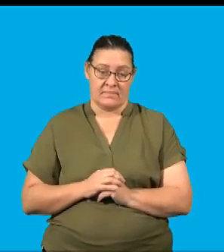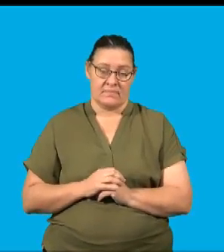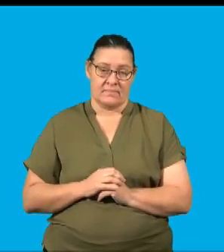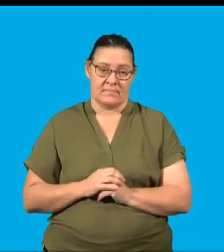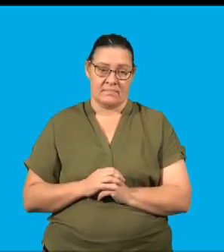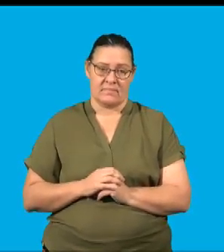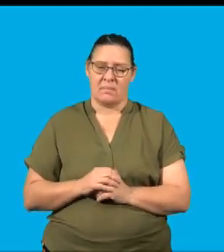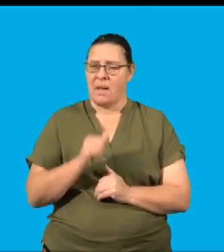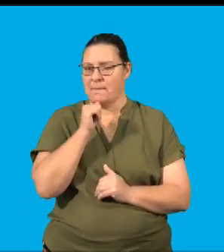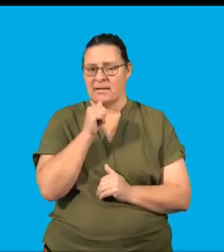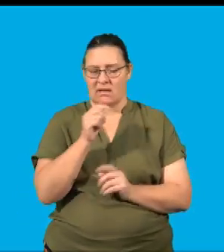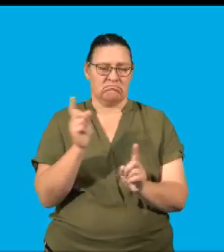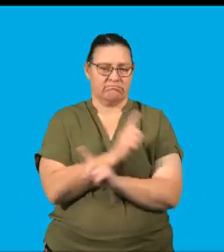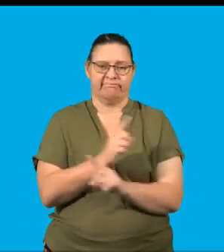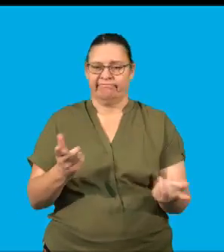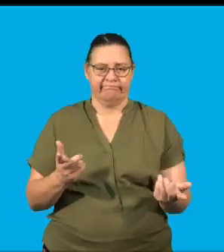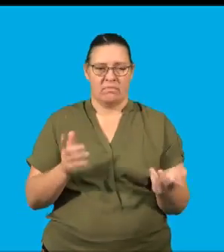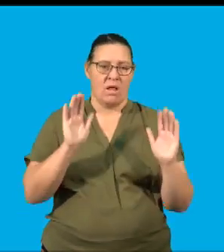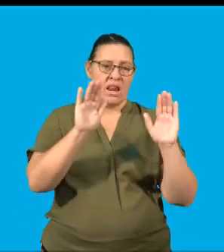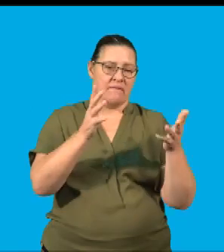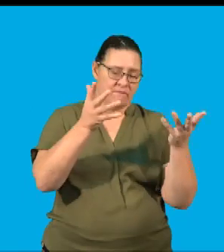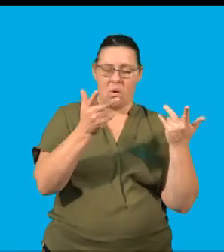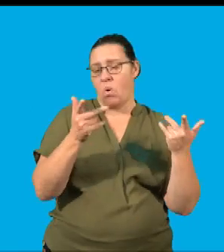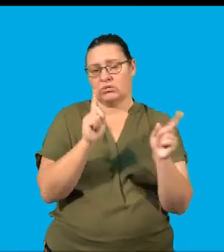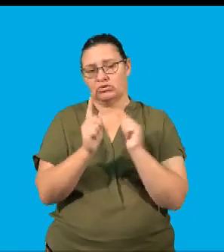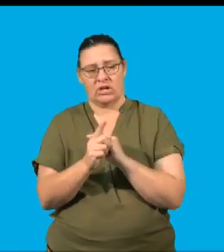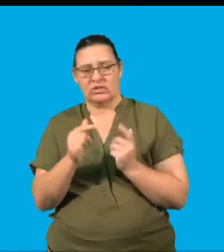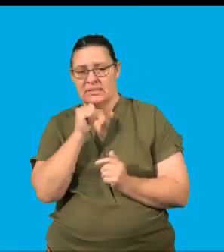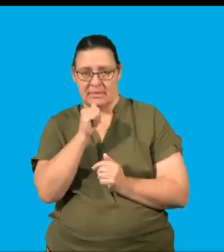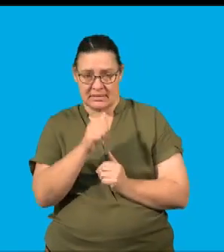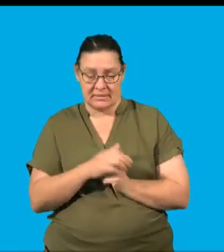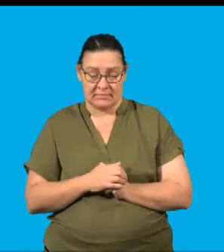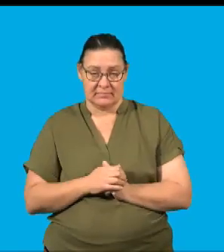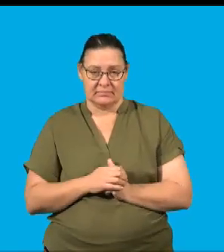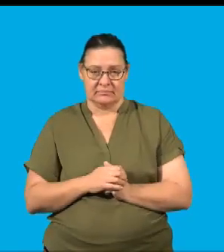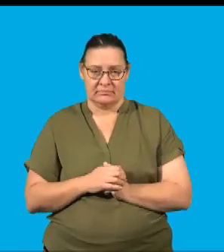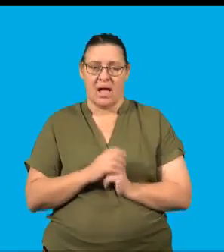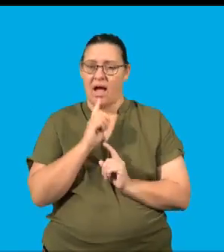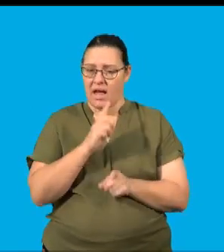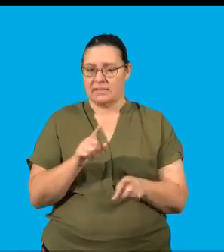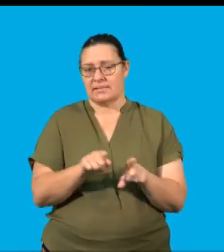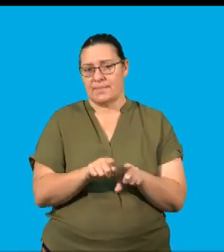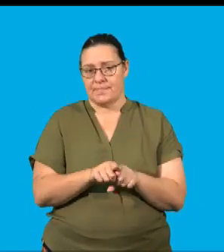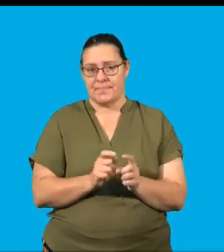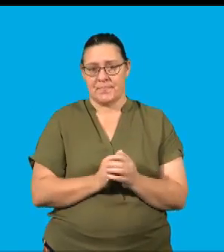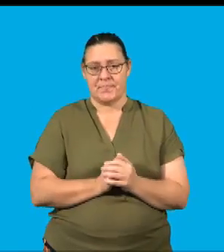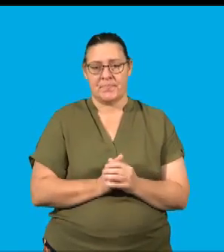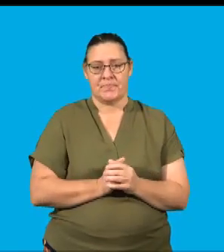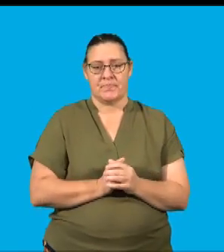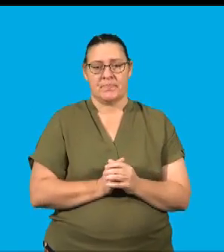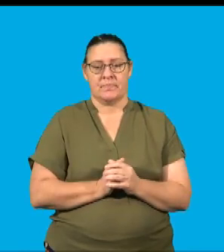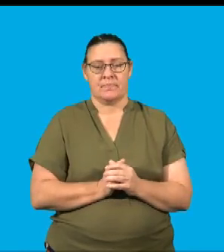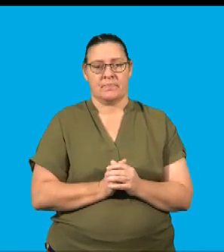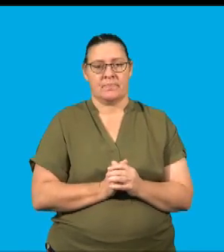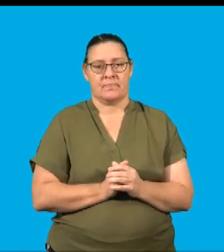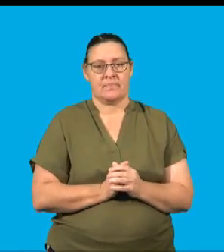4,603. But it doesn't matter. Whether you leave it here or you write it like this, the answer will still remain the same.